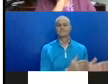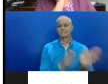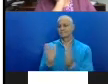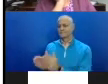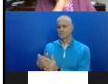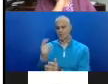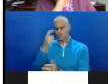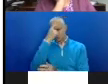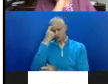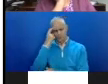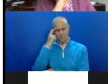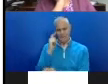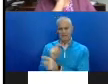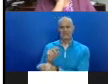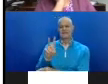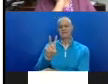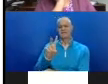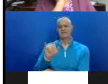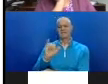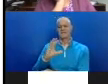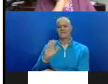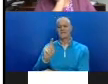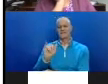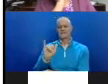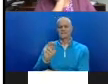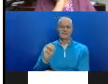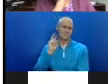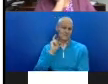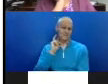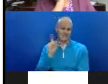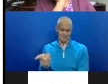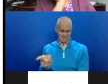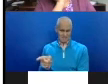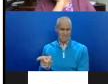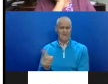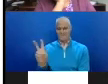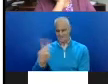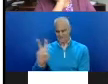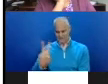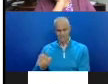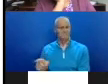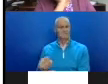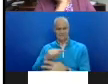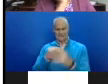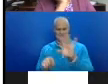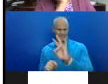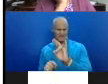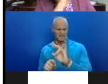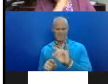there's also, a parallel process going on here where, and these 7 are the same as we're on for